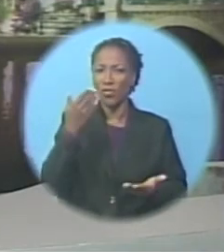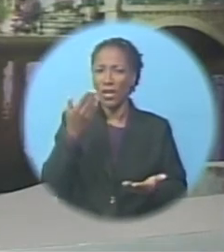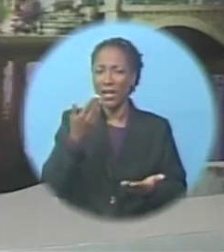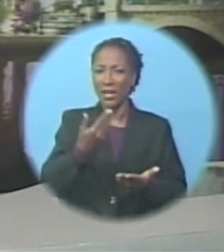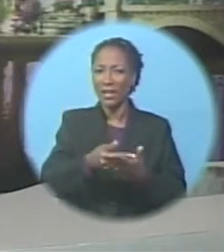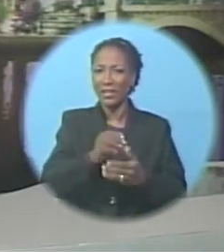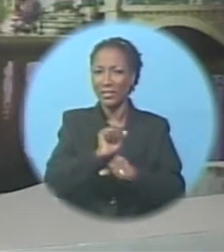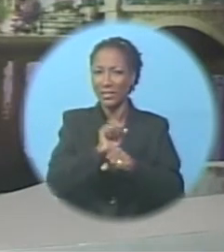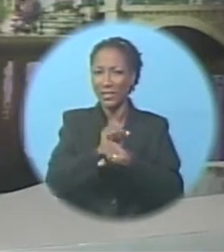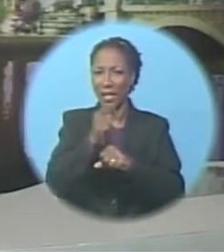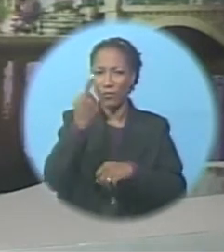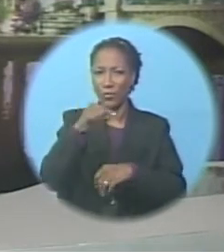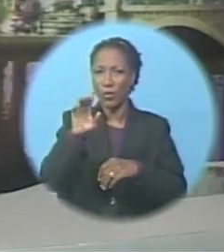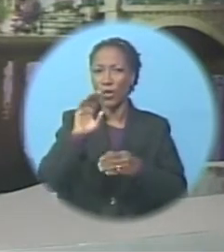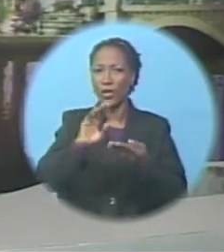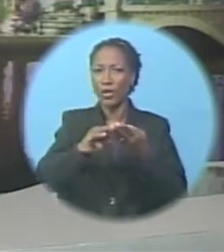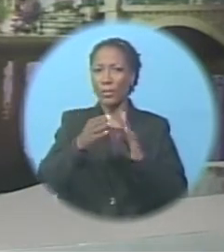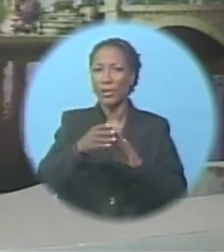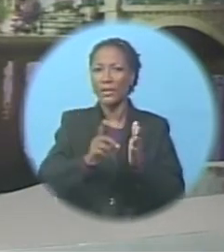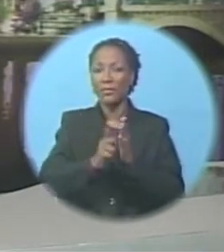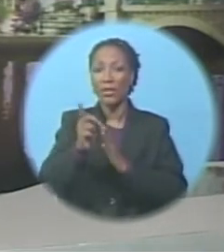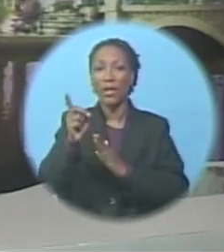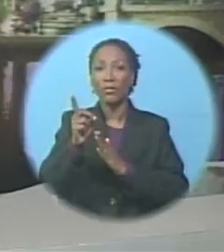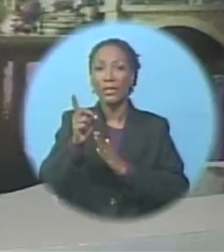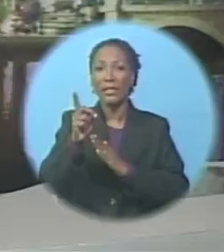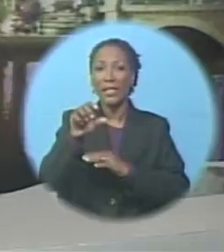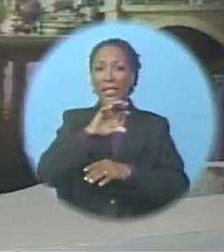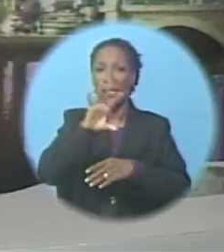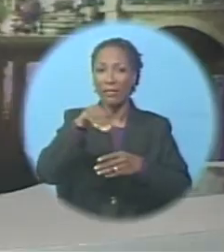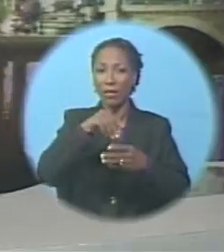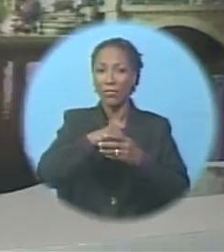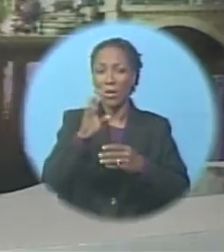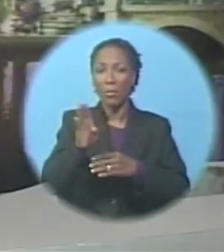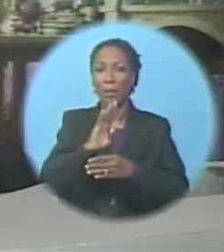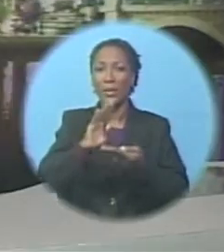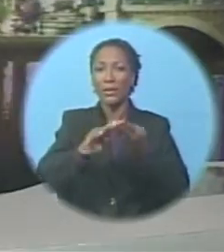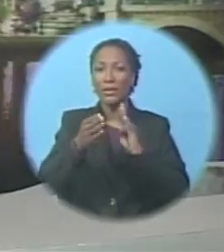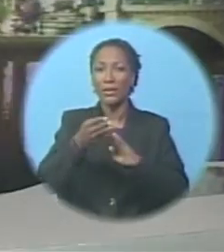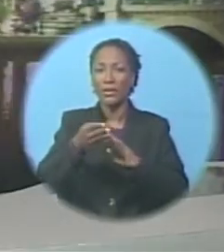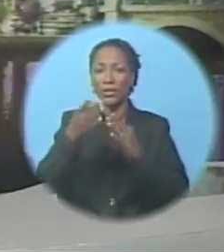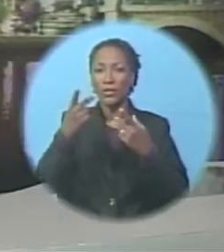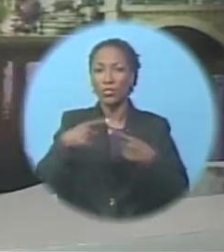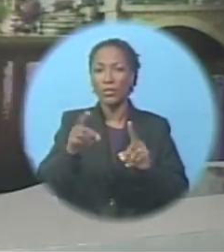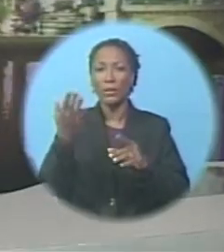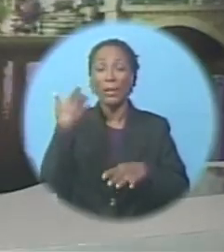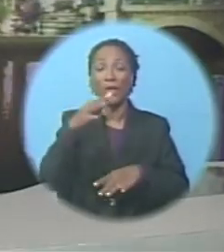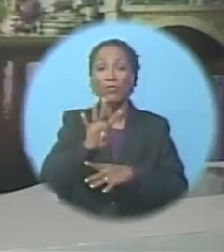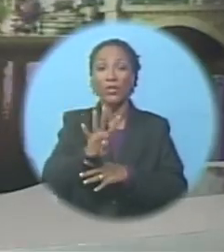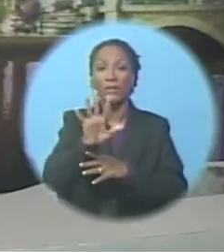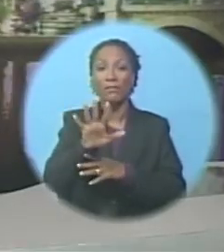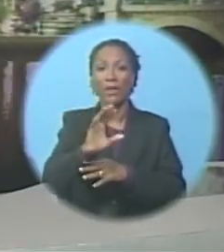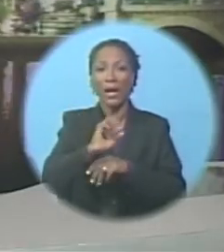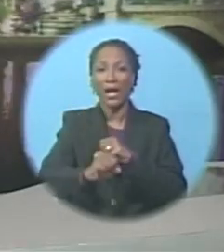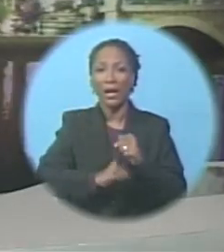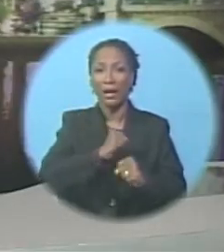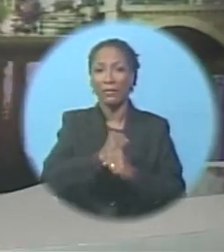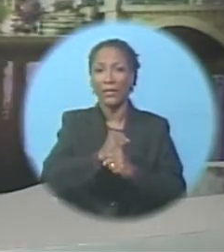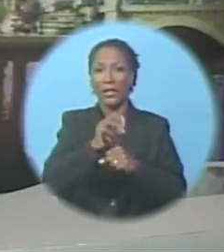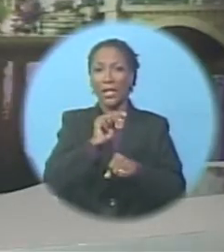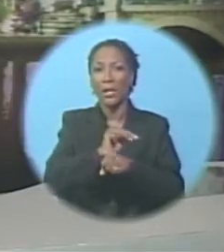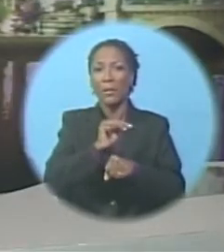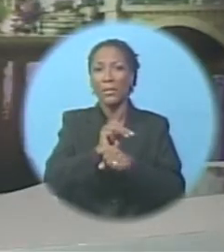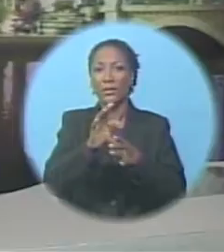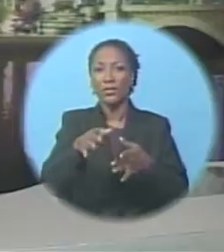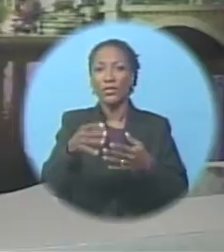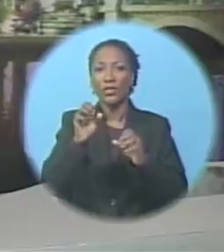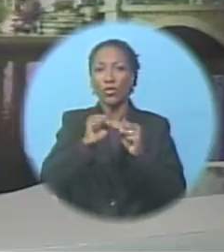Community Development Department for its hands-on involvement in Barbadian communities over its 45 years of existence. Minister of Social